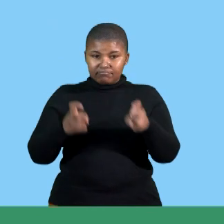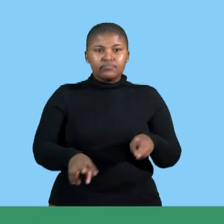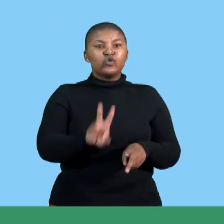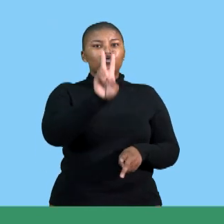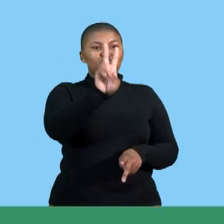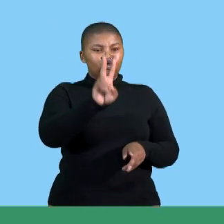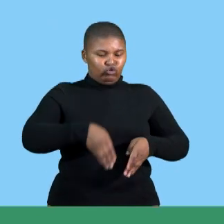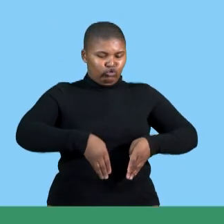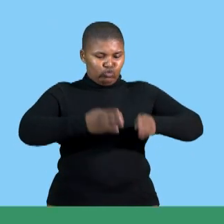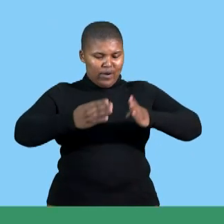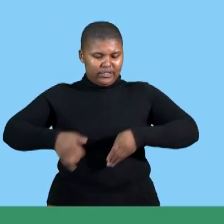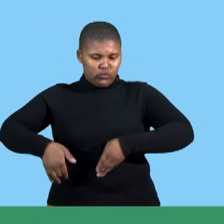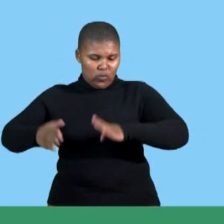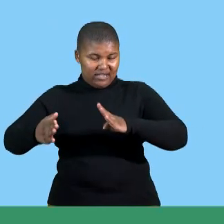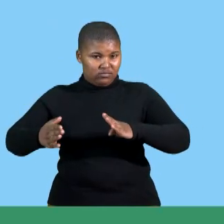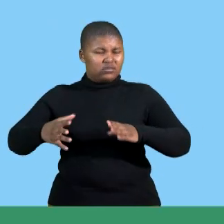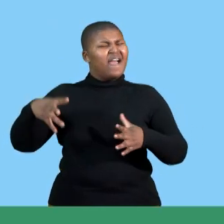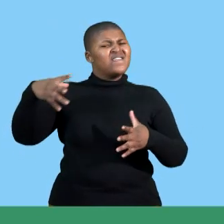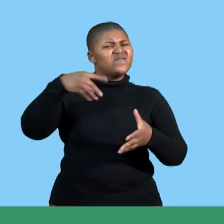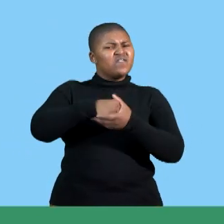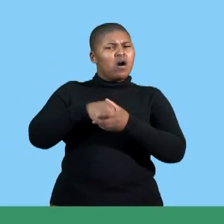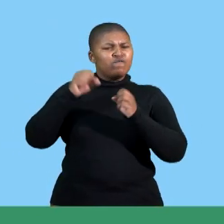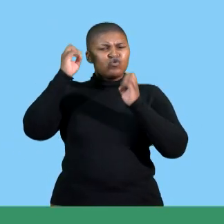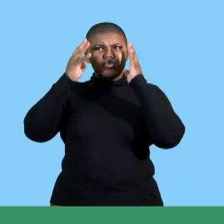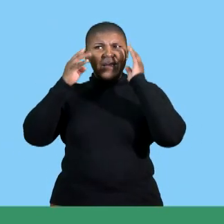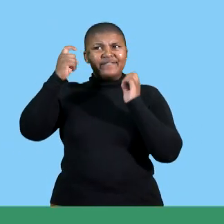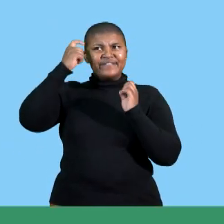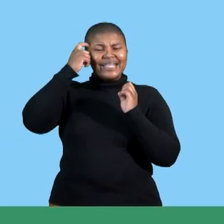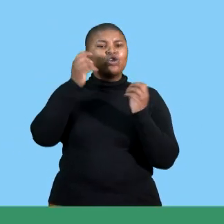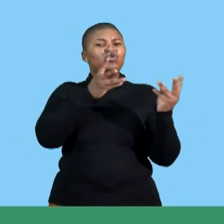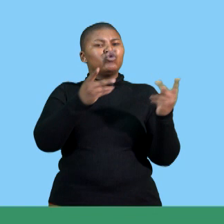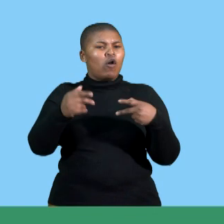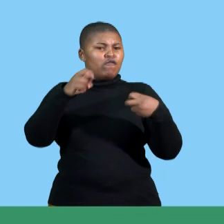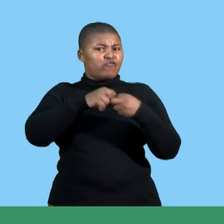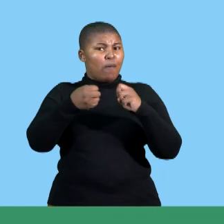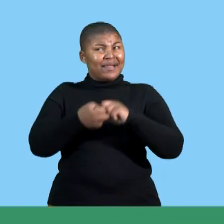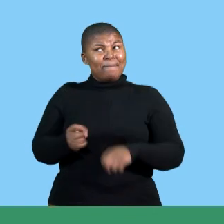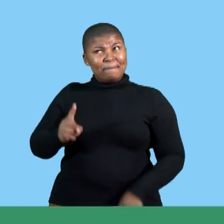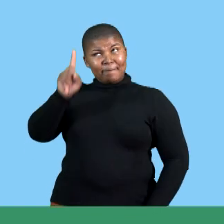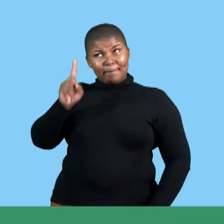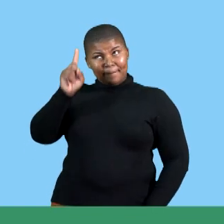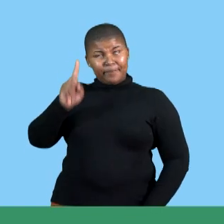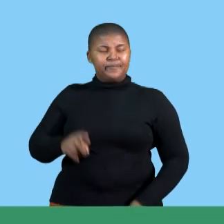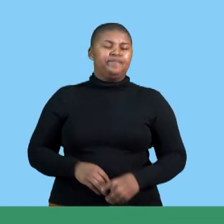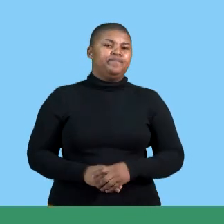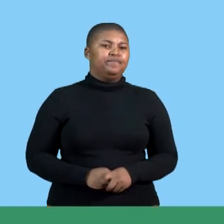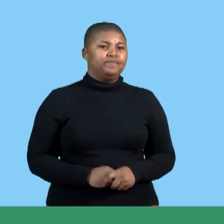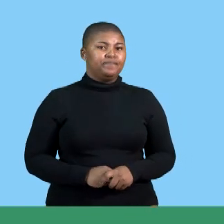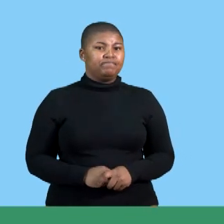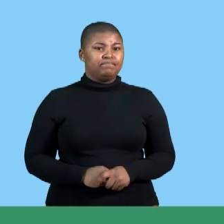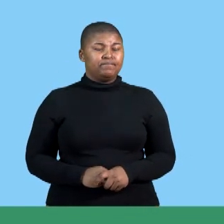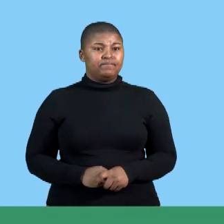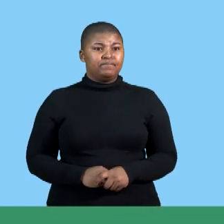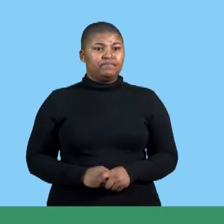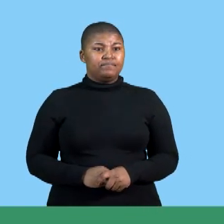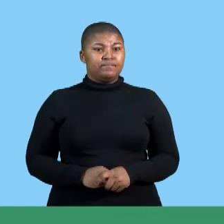GM uses creative thinking to solve business problems from the scenario above. Right. We are